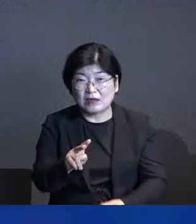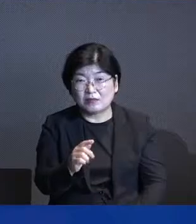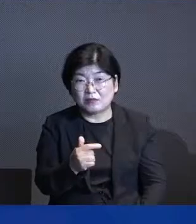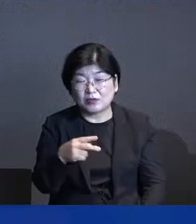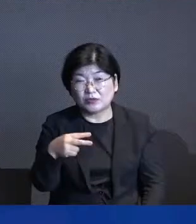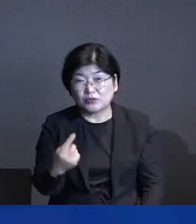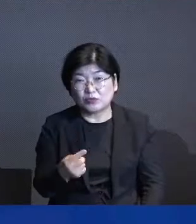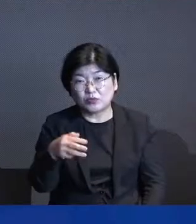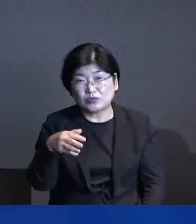right,